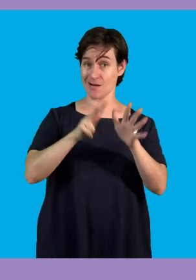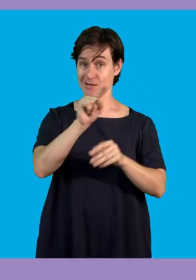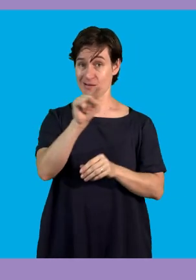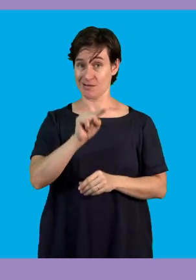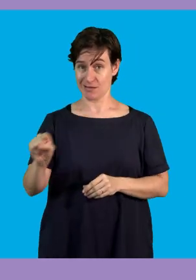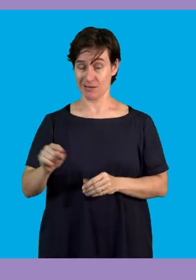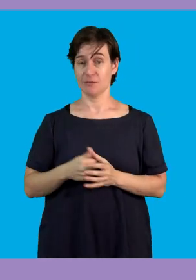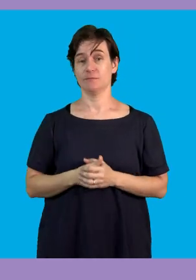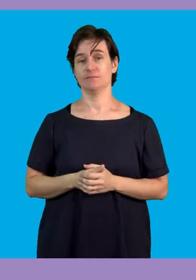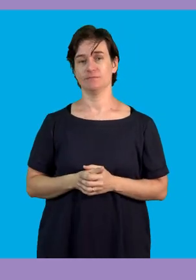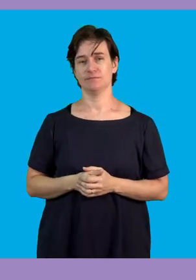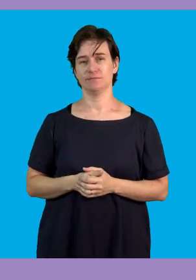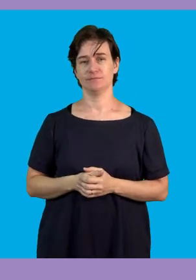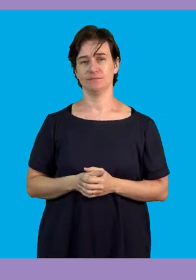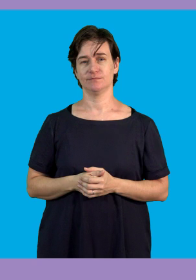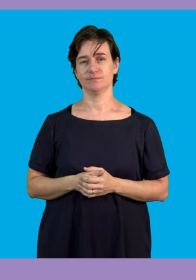18z